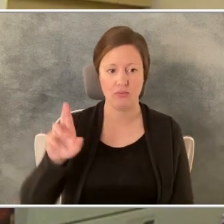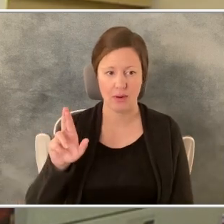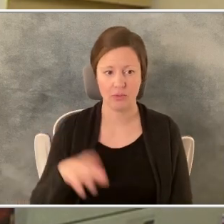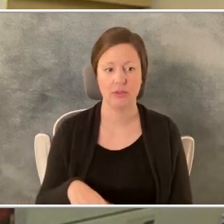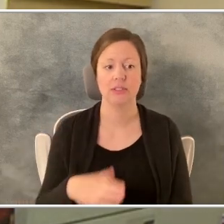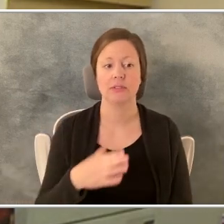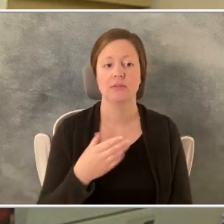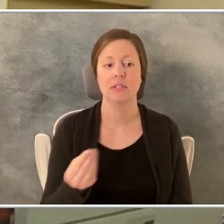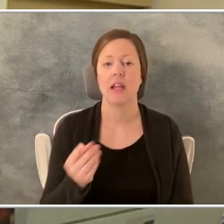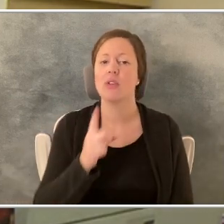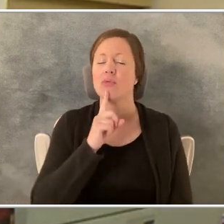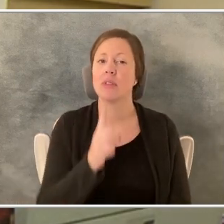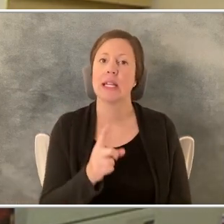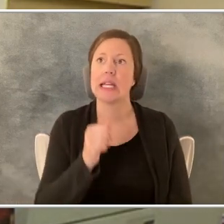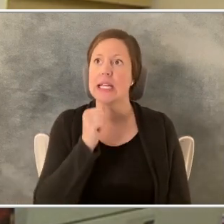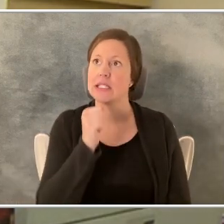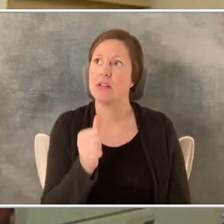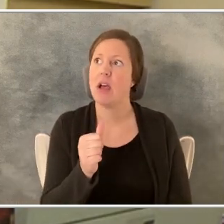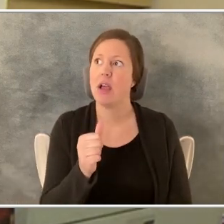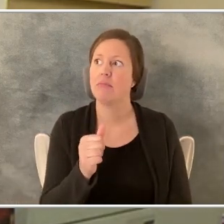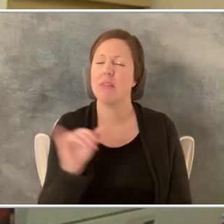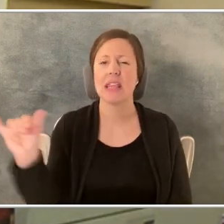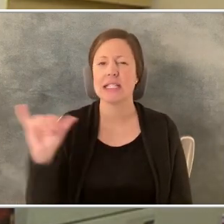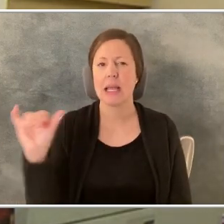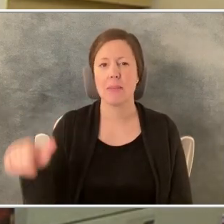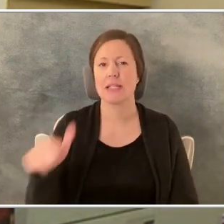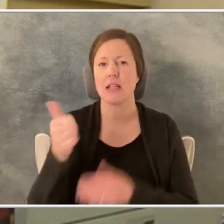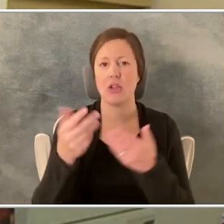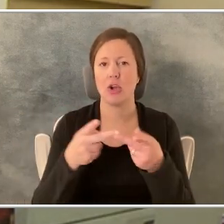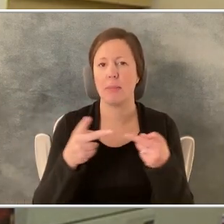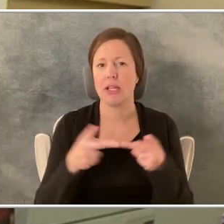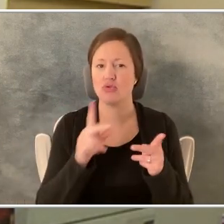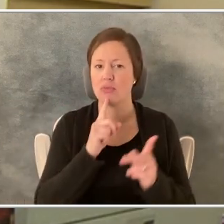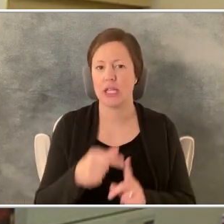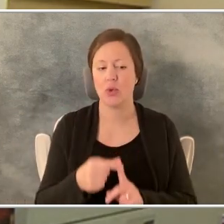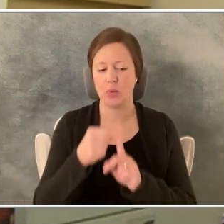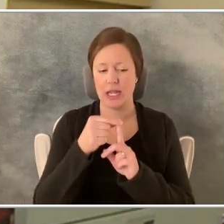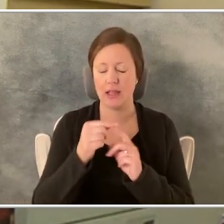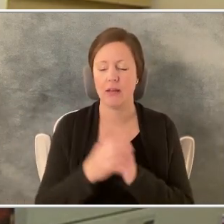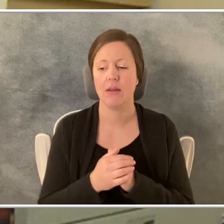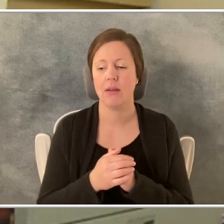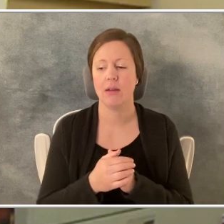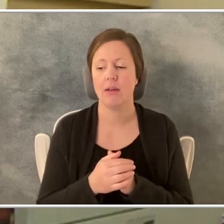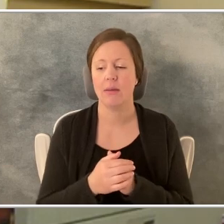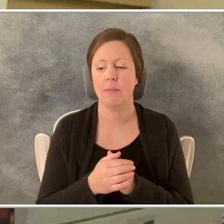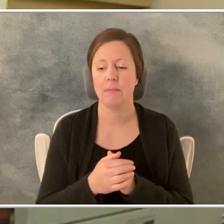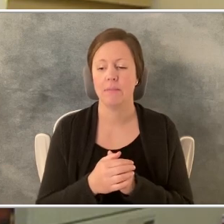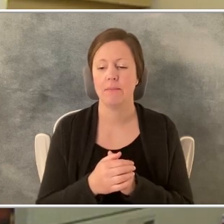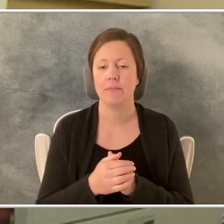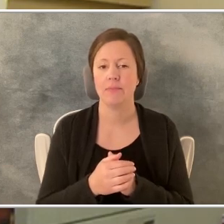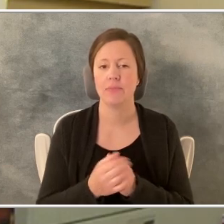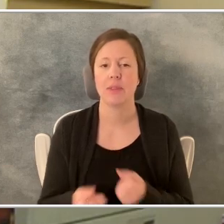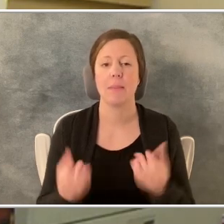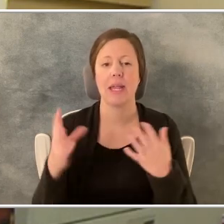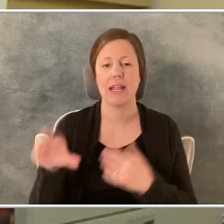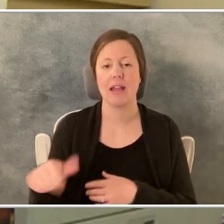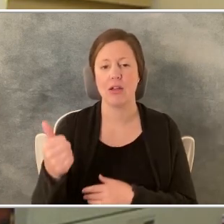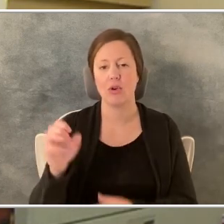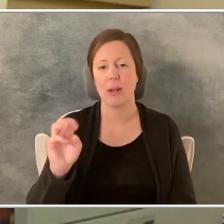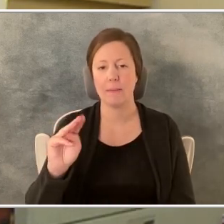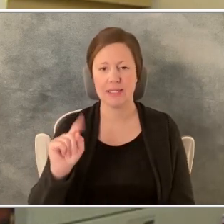other places. A lot of community paramedic programs deal with people that may be addicted